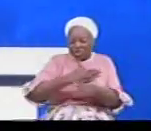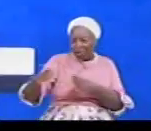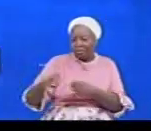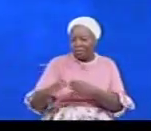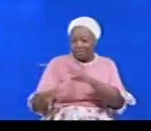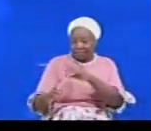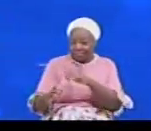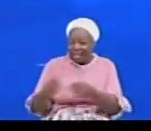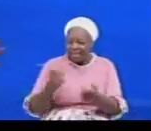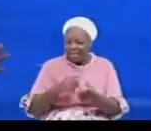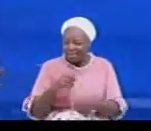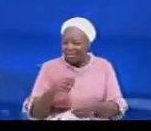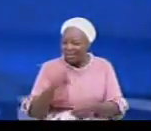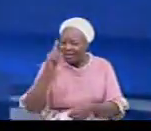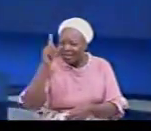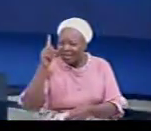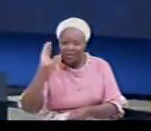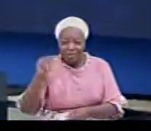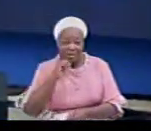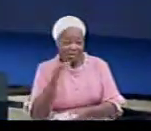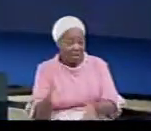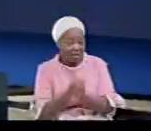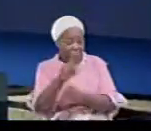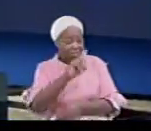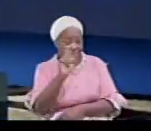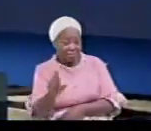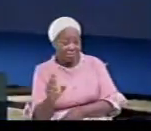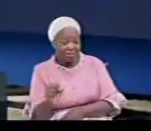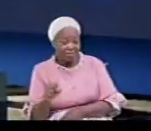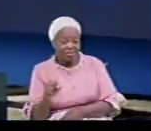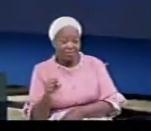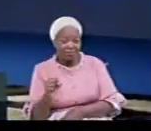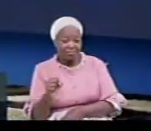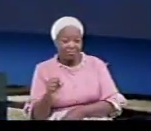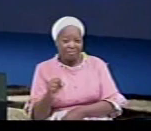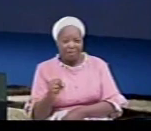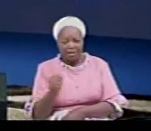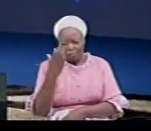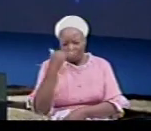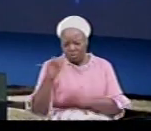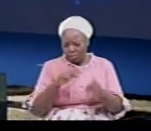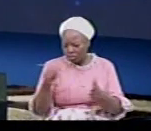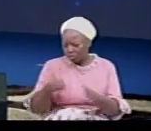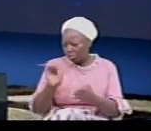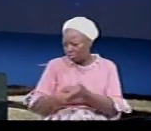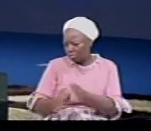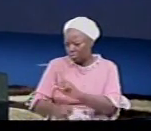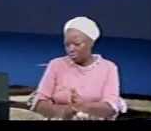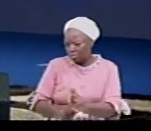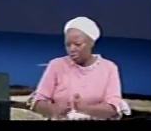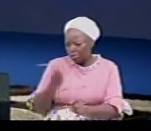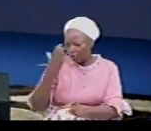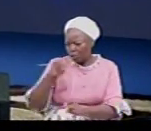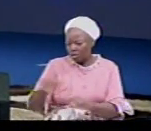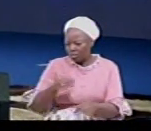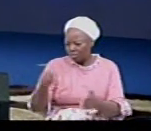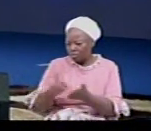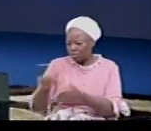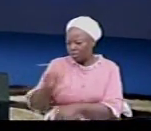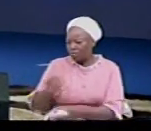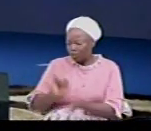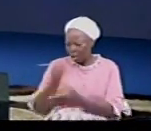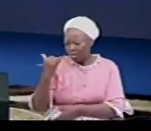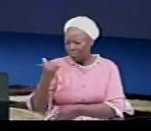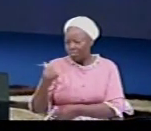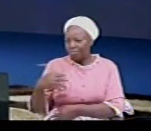not ask you questions. Why did you do that? Why did you do that? He'll not beat